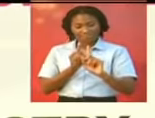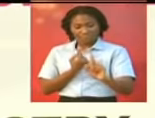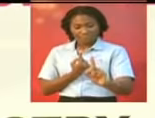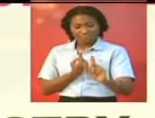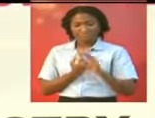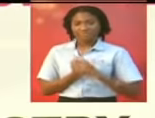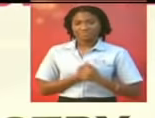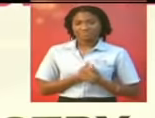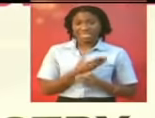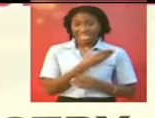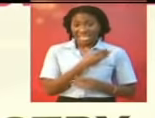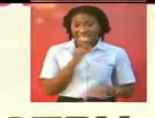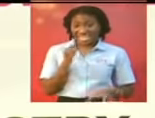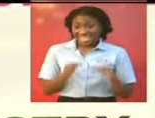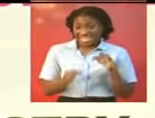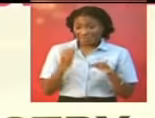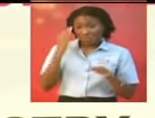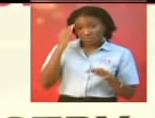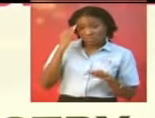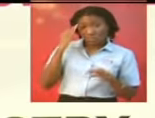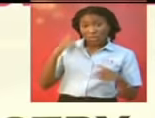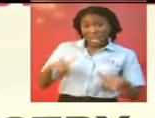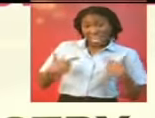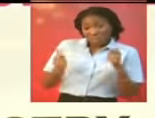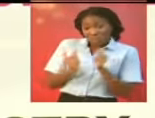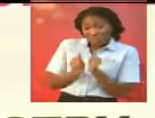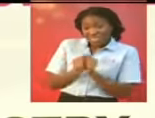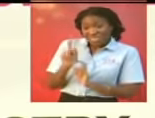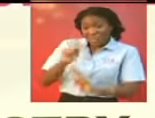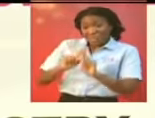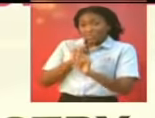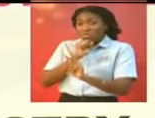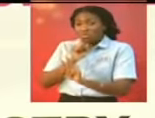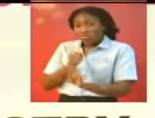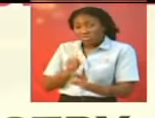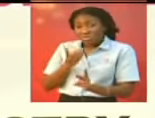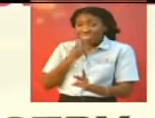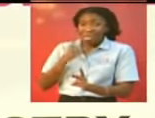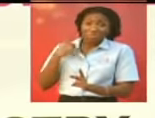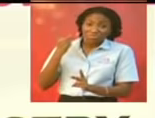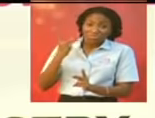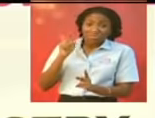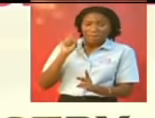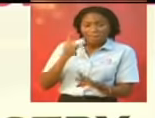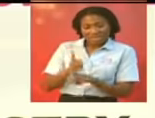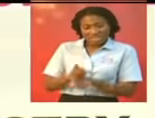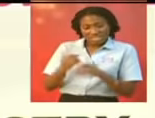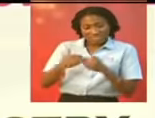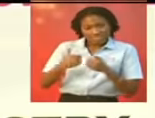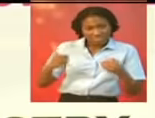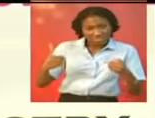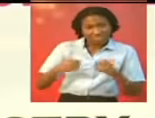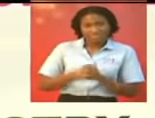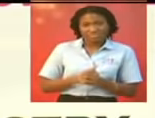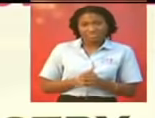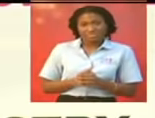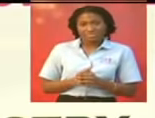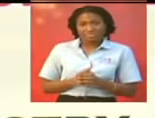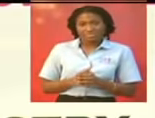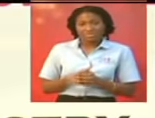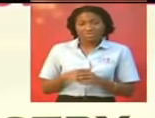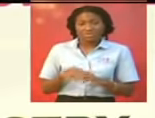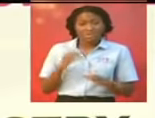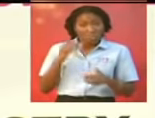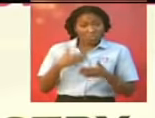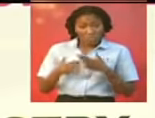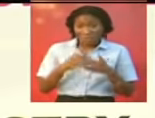importantly, especially if you're around vulnerable people, and you are a vaccinated person, whether it's 1 dose or 2 doses, you should still be